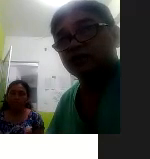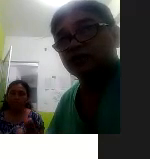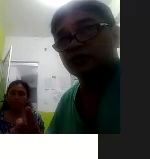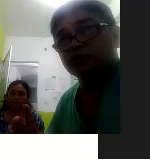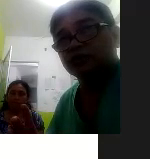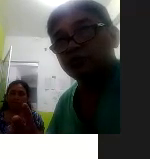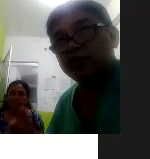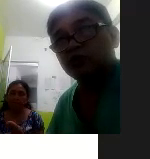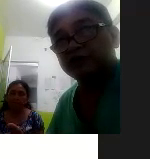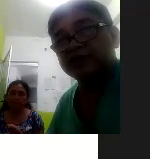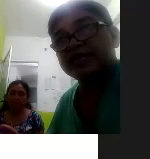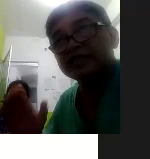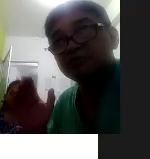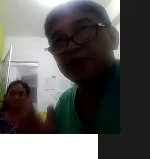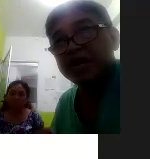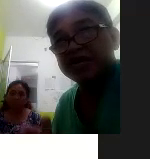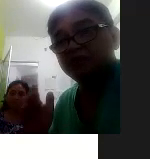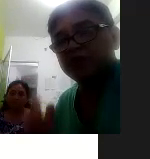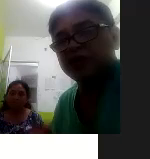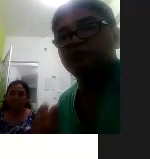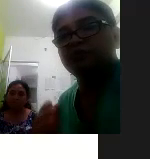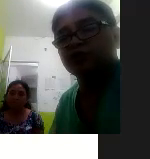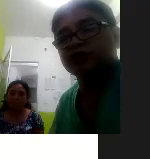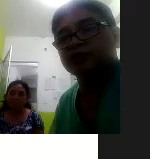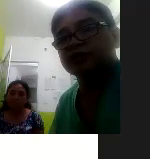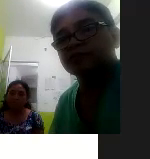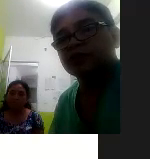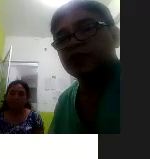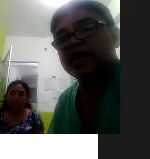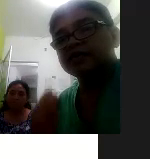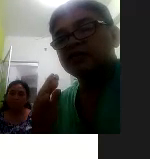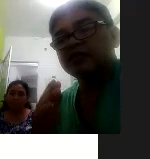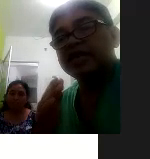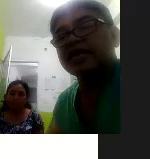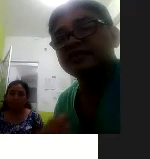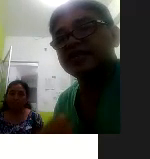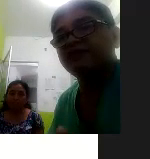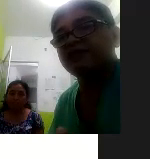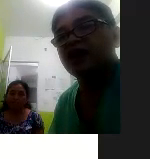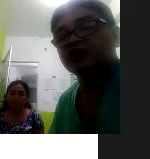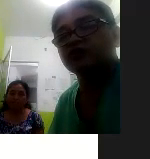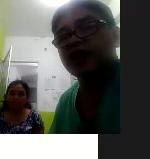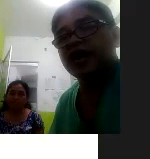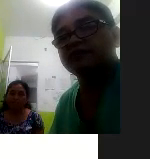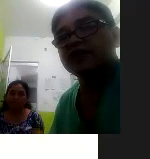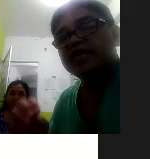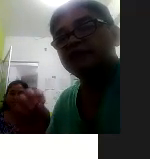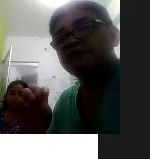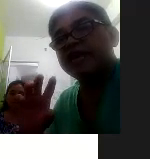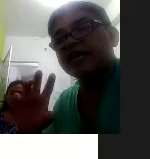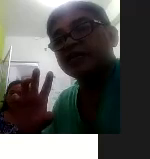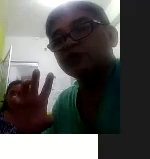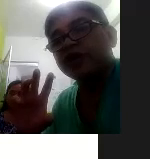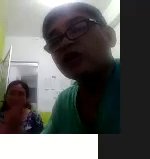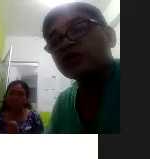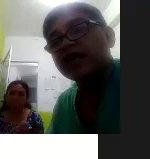explain to midwives that it's very, very important, and they can save a lot of lives if